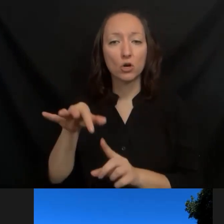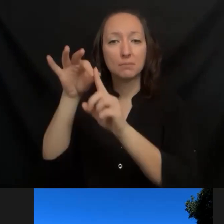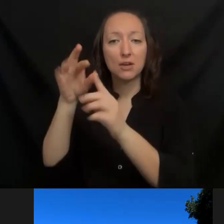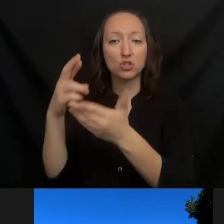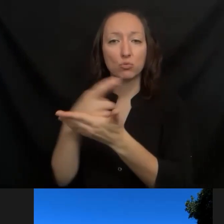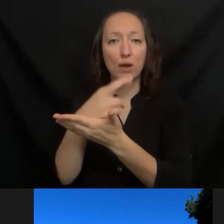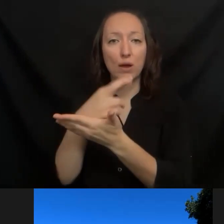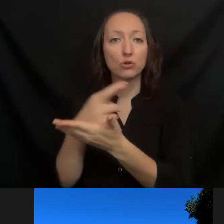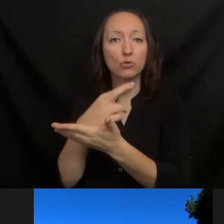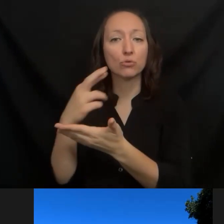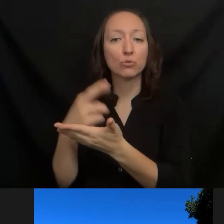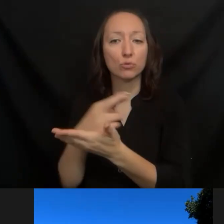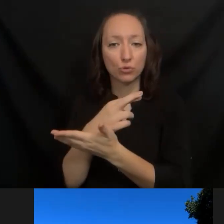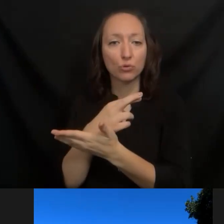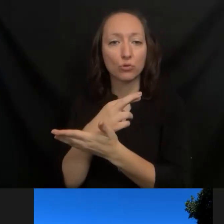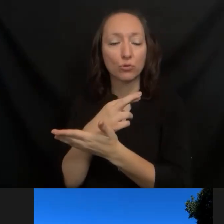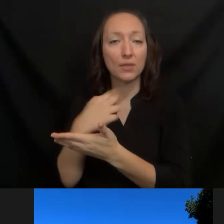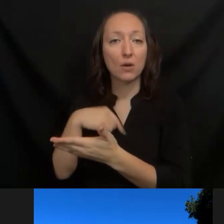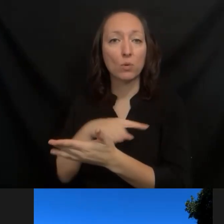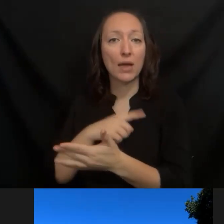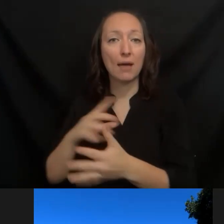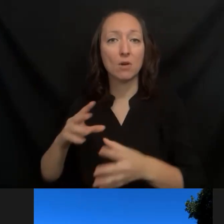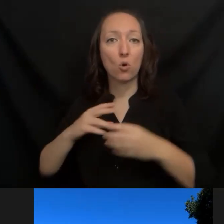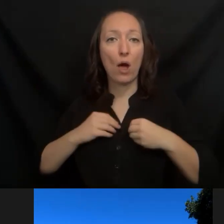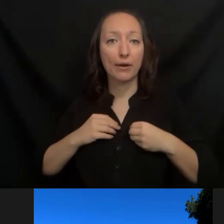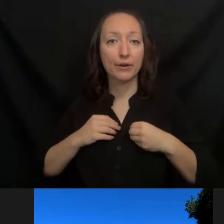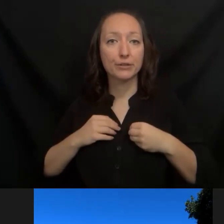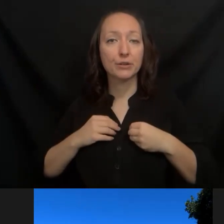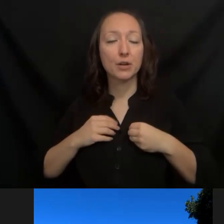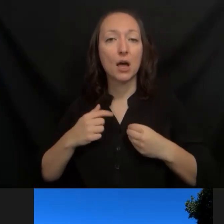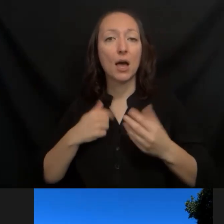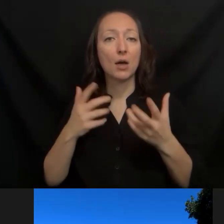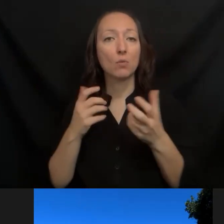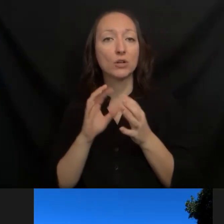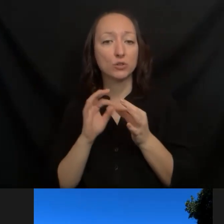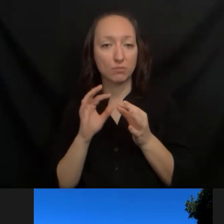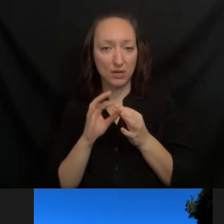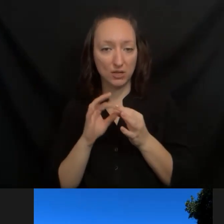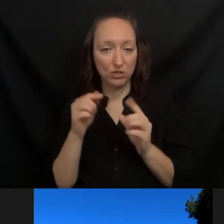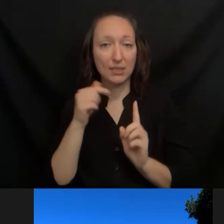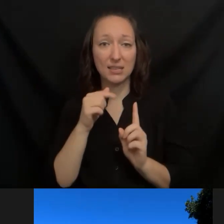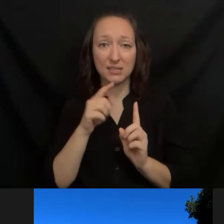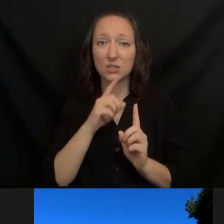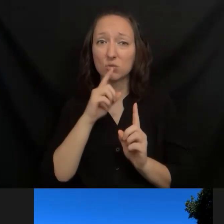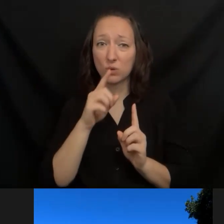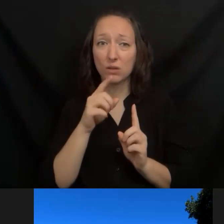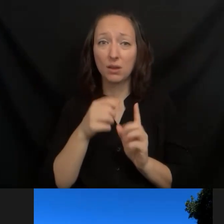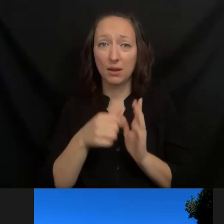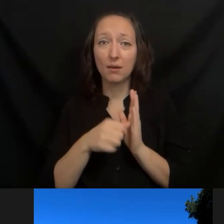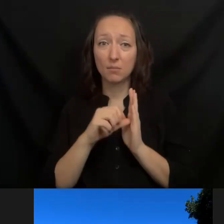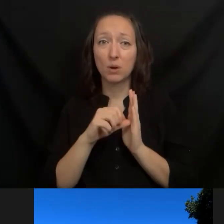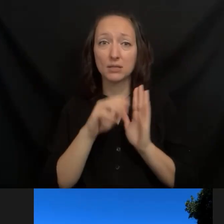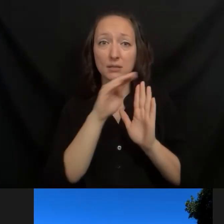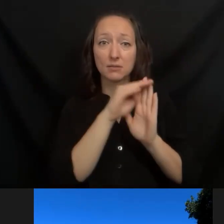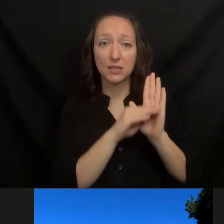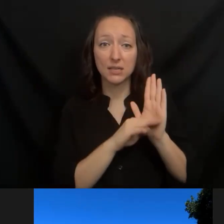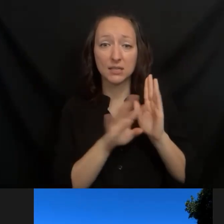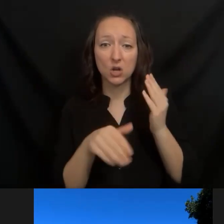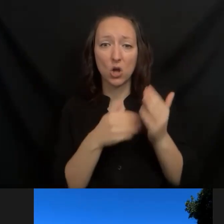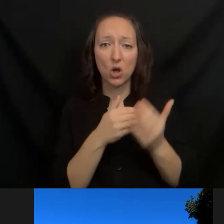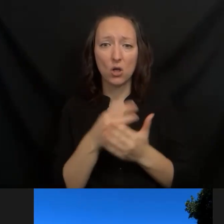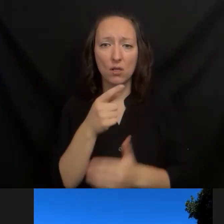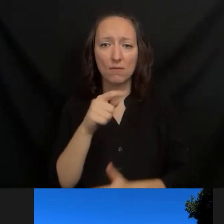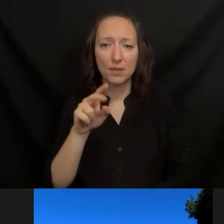been acquired. Mhm. And I just want to say it's a very impressive list, including all of the Penvest dollars that